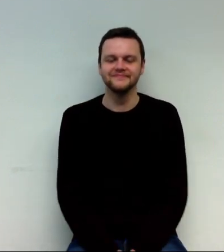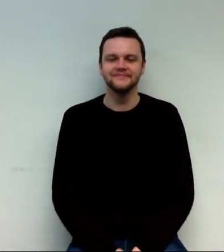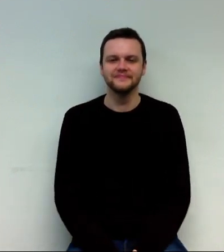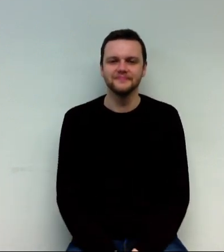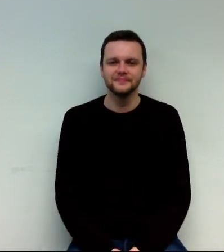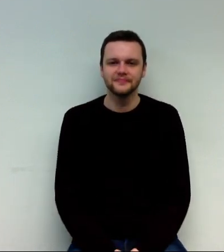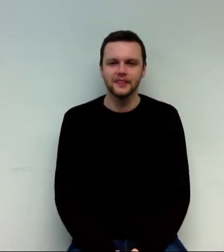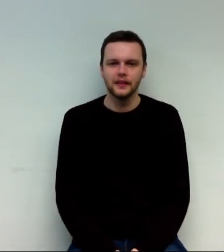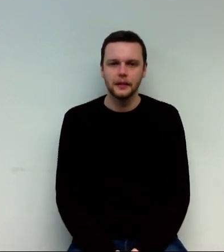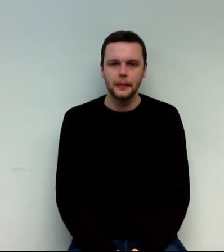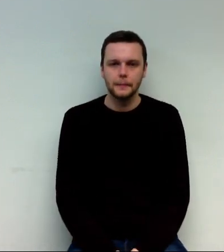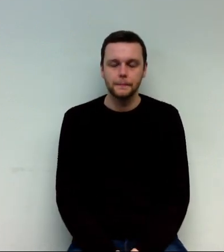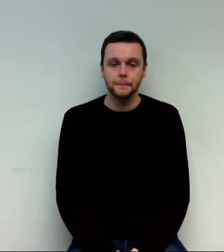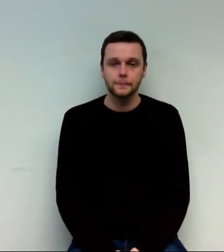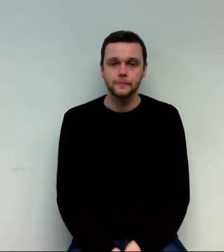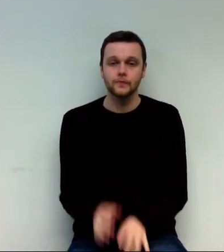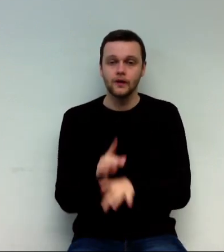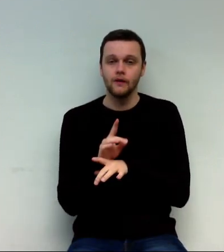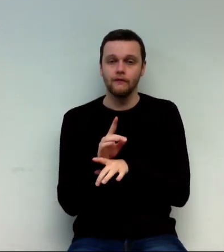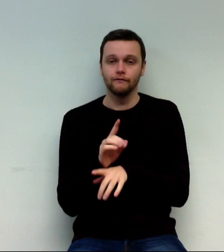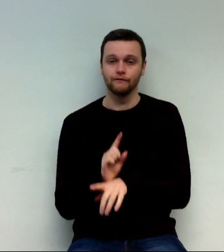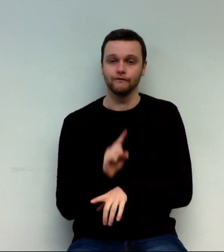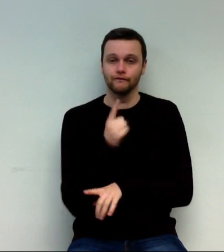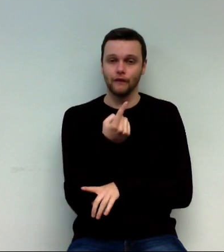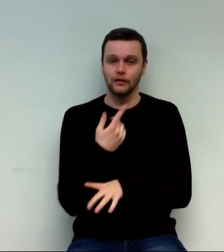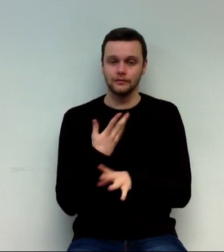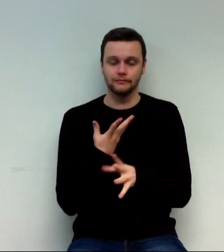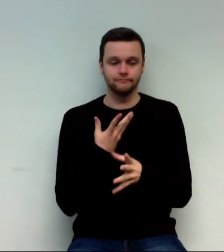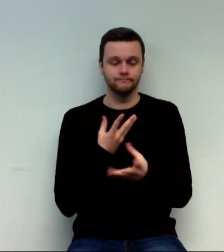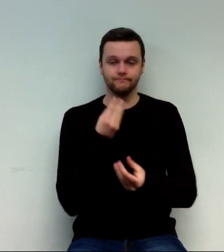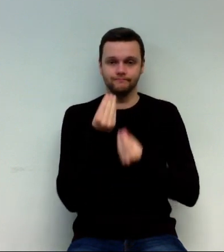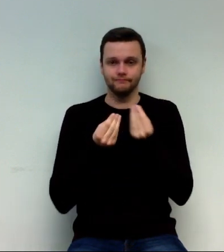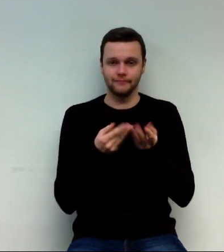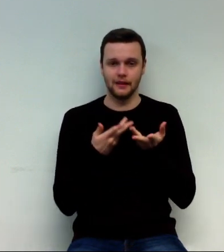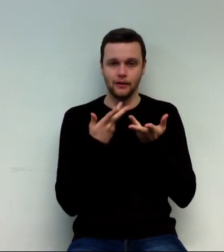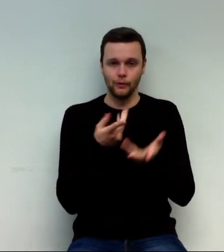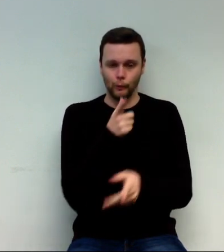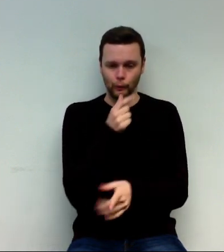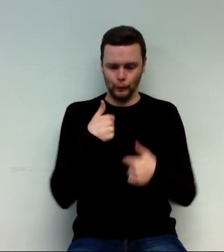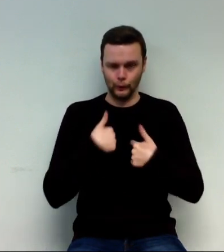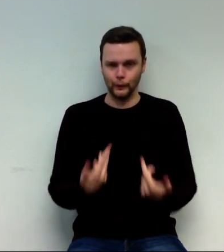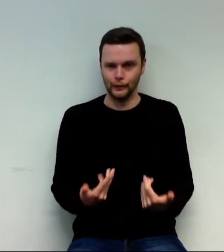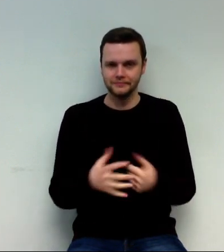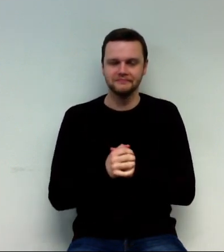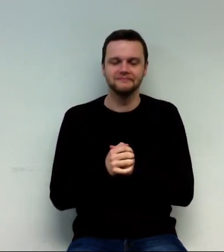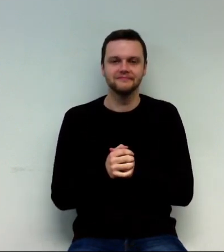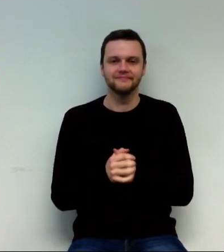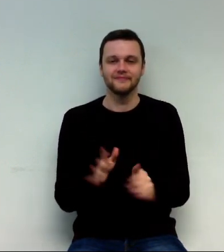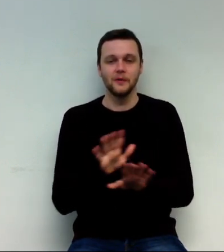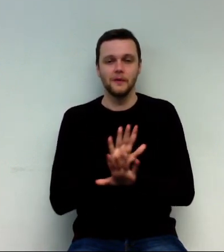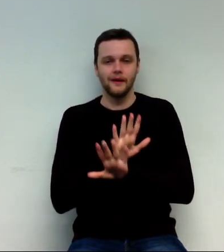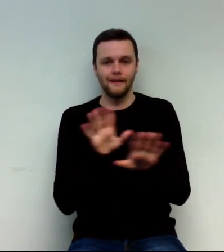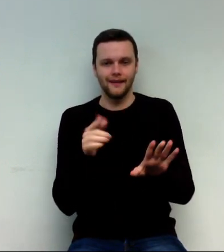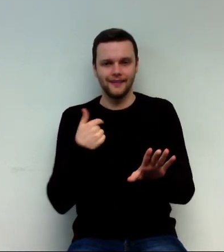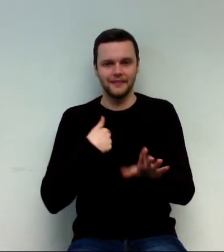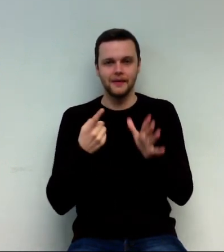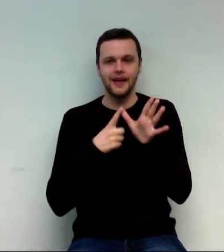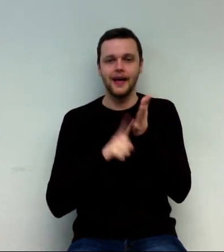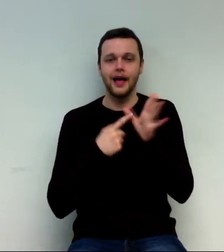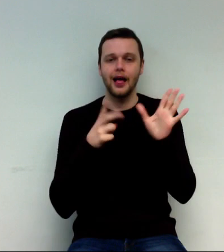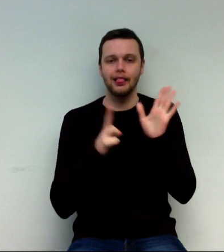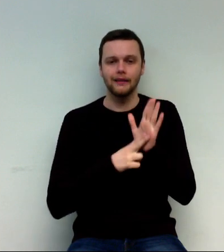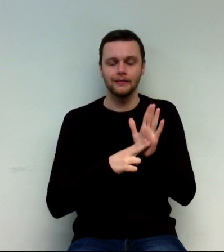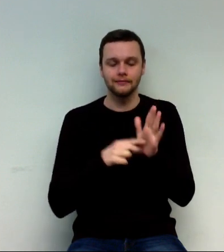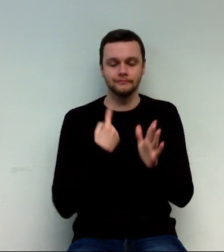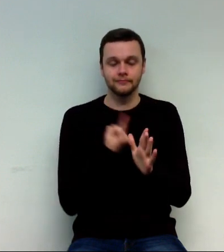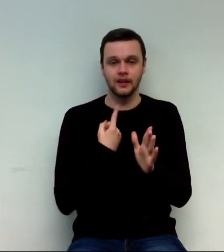today. I guess the first thing we should get started with is our introductions. So hi, my name's Alan. I'm the